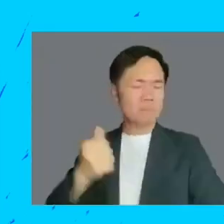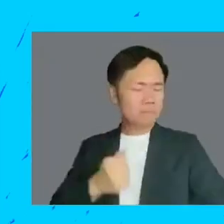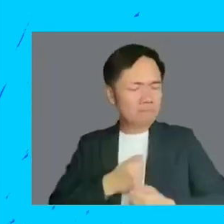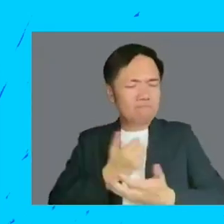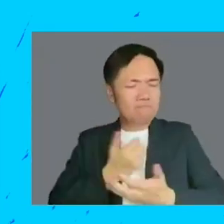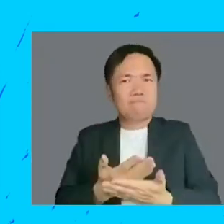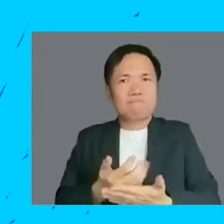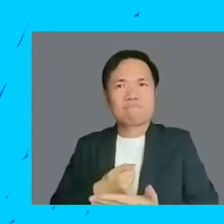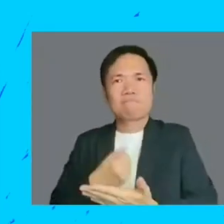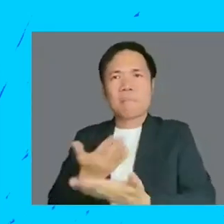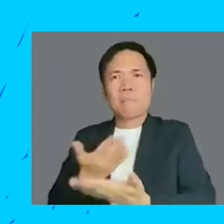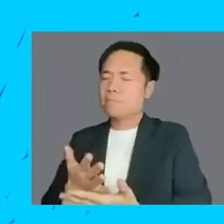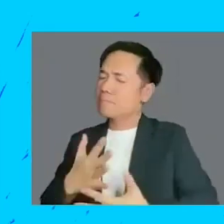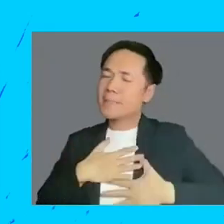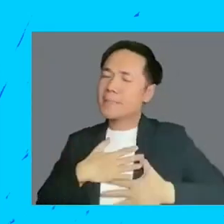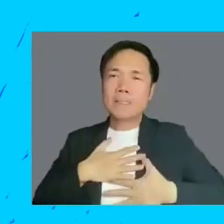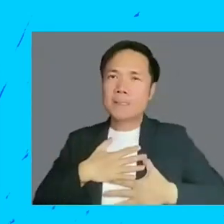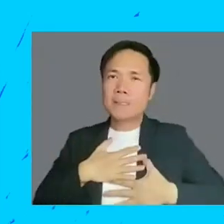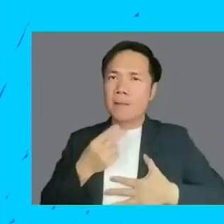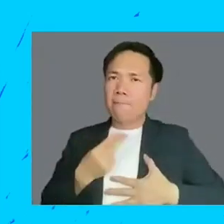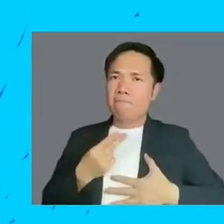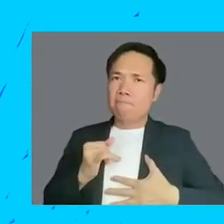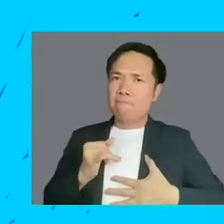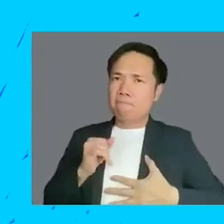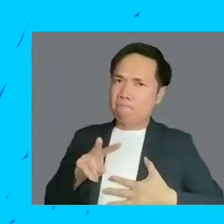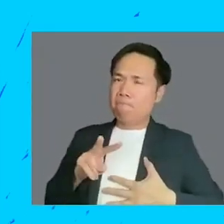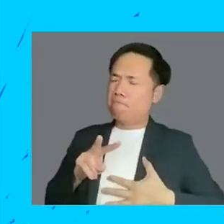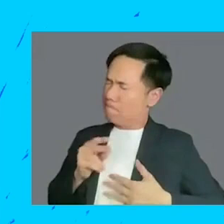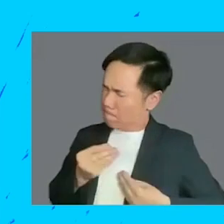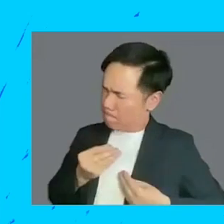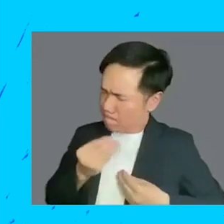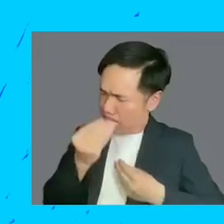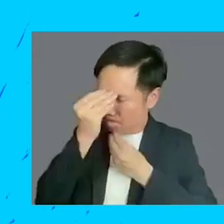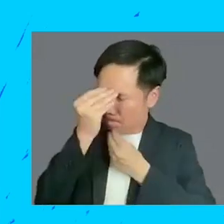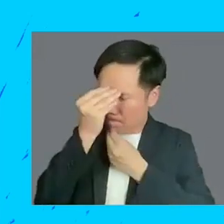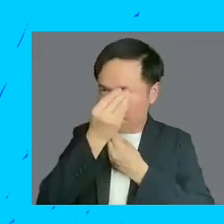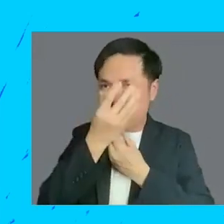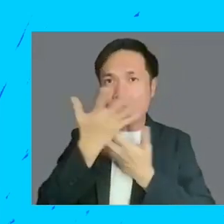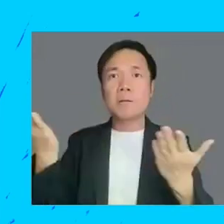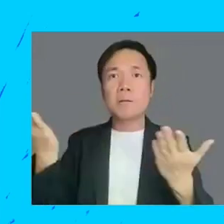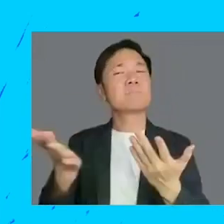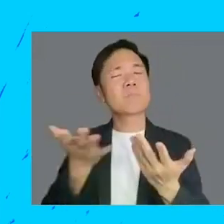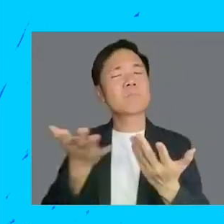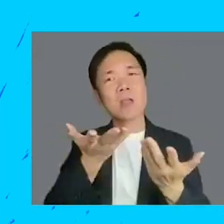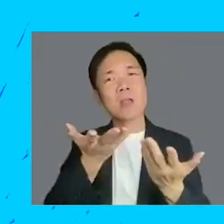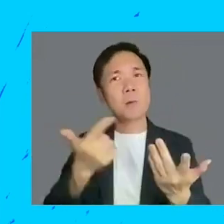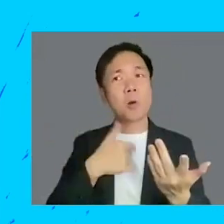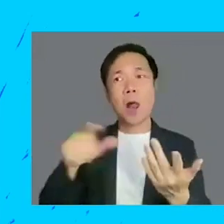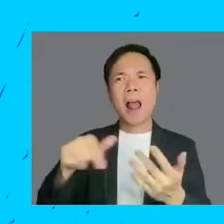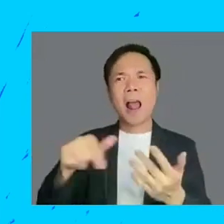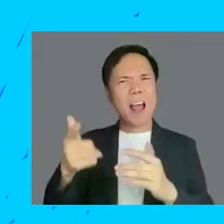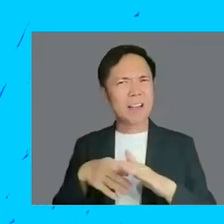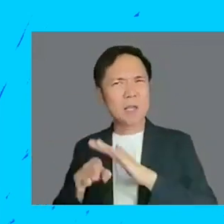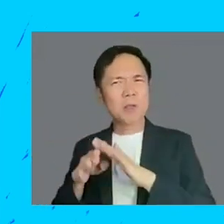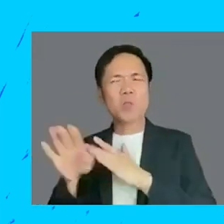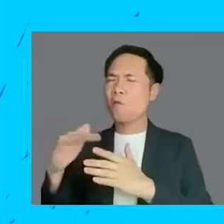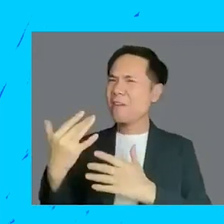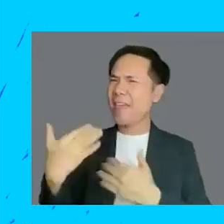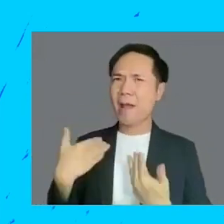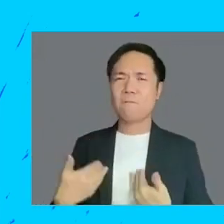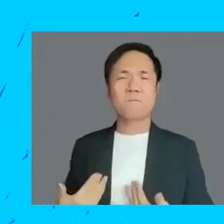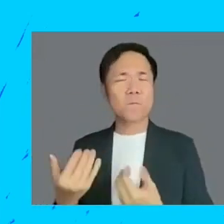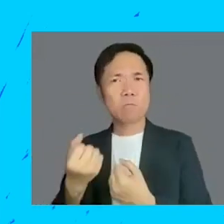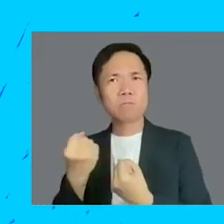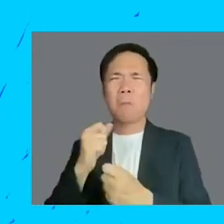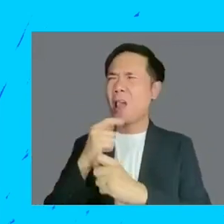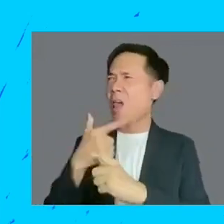about the issues they're facing, menstrual health management, access to health services is a challenge. So the resilience that we are bringing out